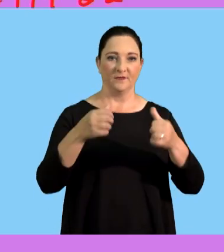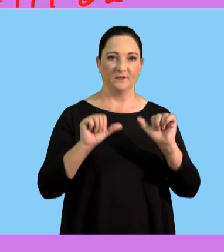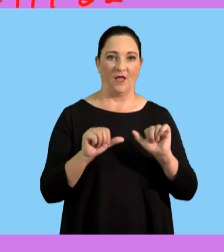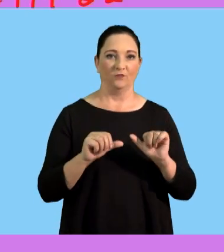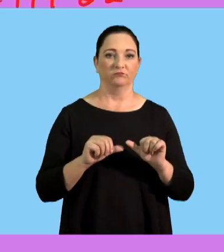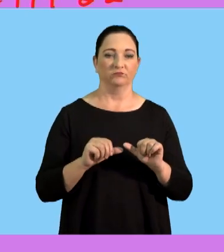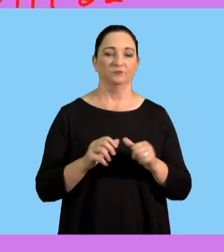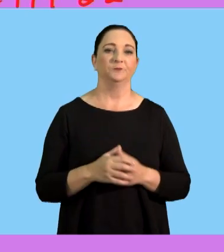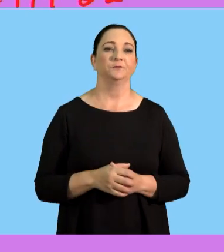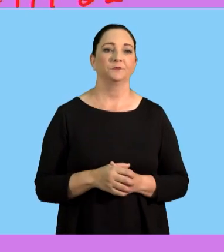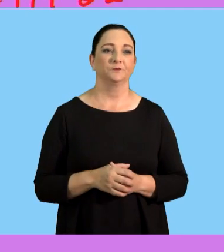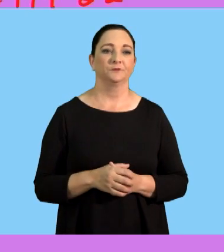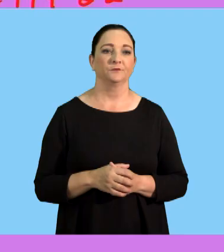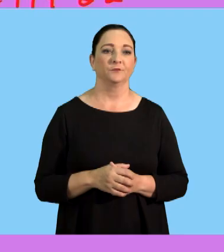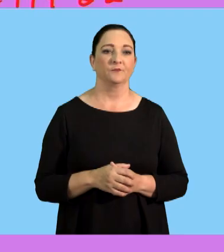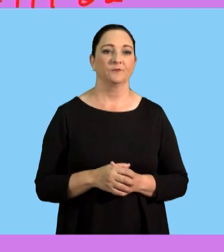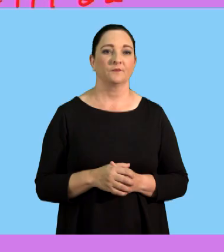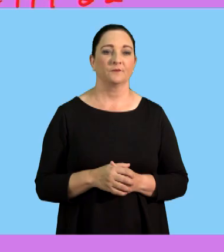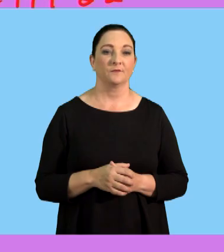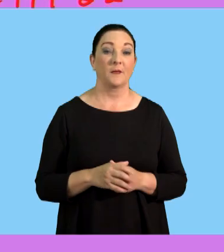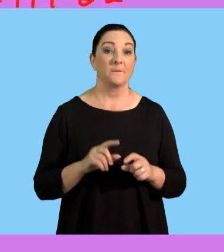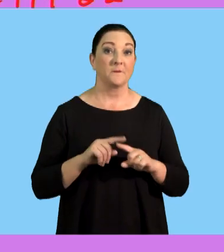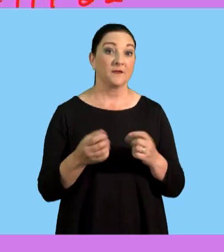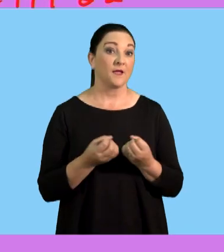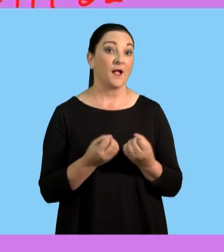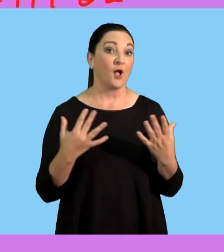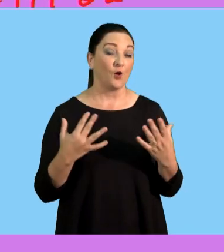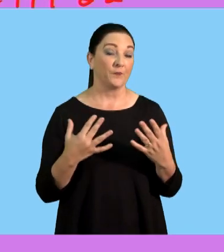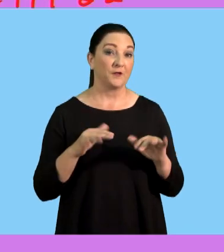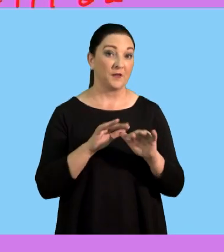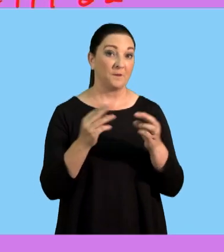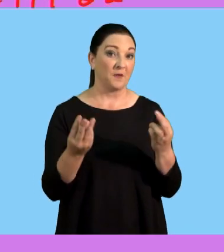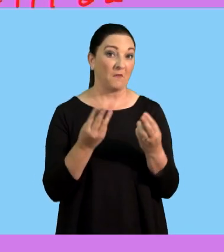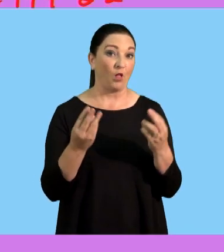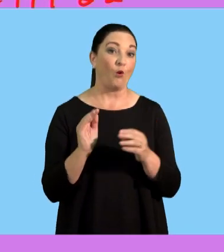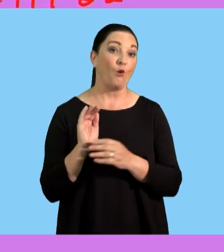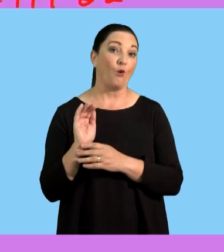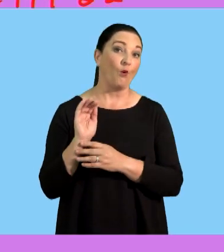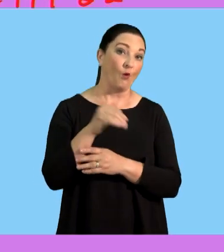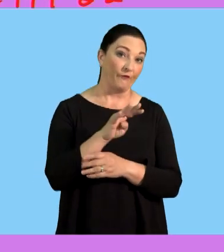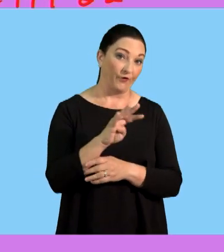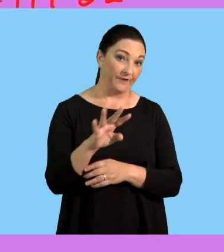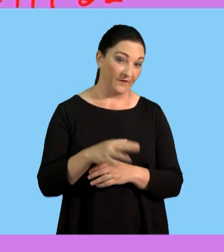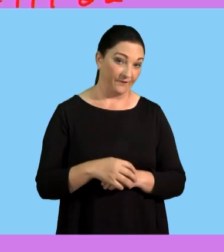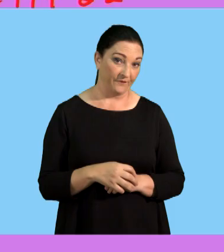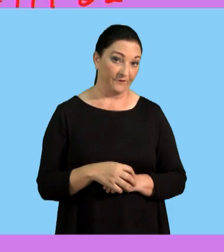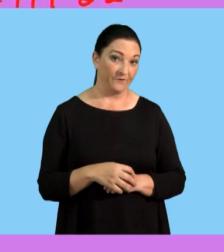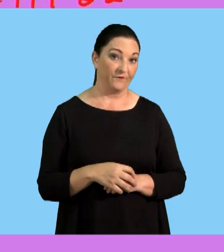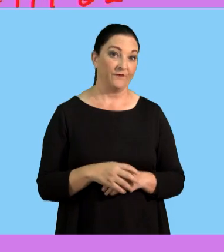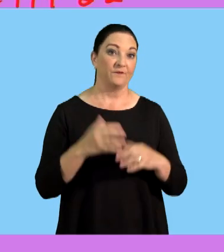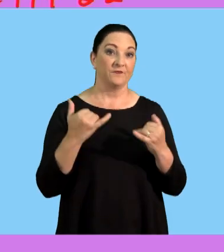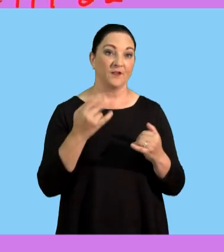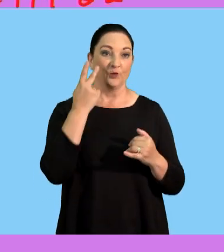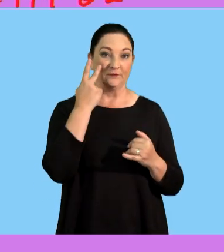Right, let's now move on to our next question. How many people over 45 years were surveyed?